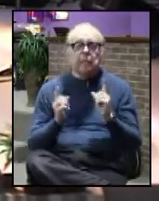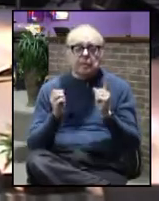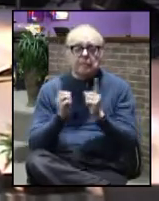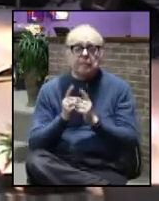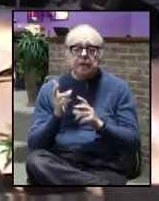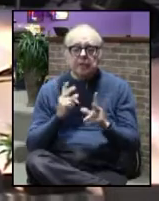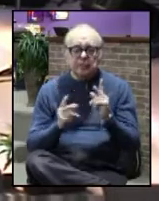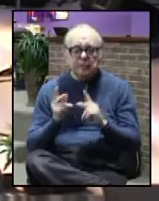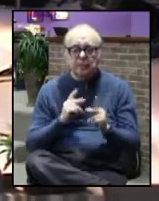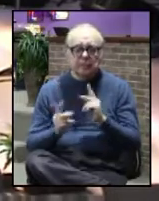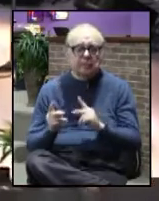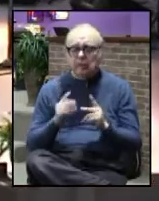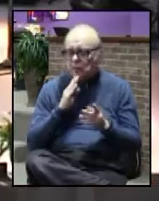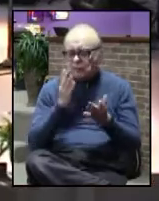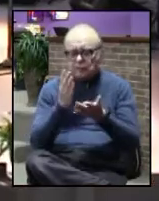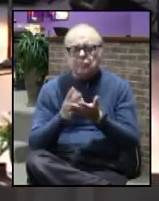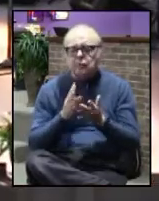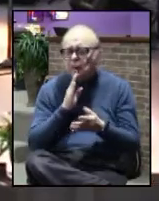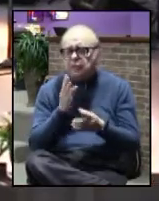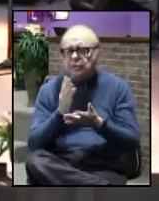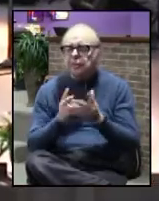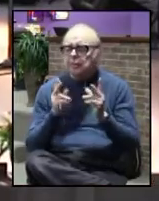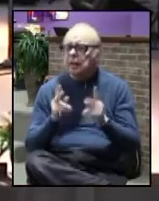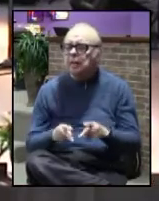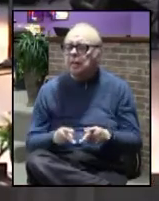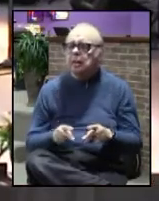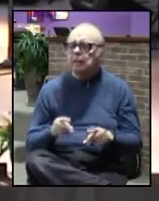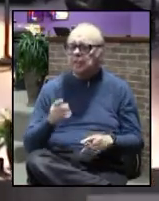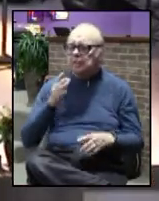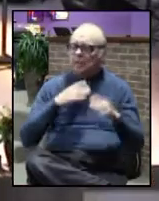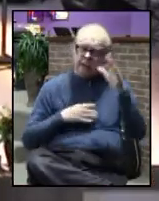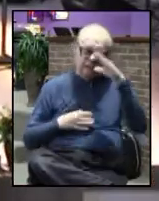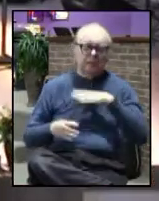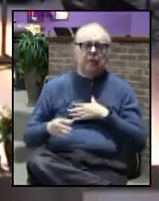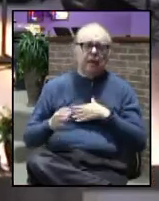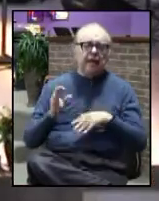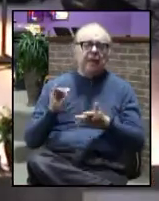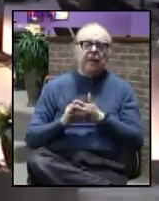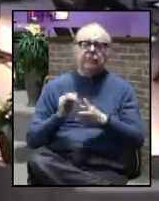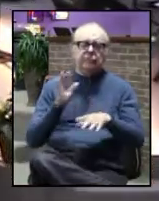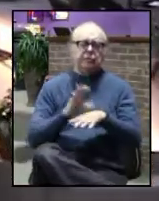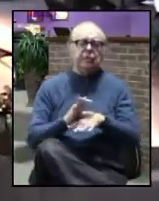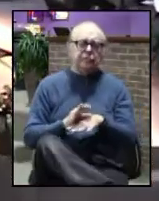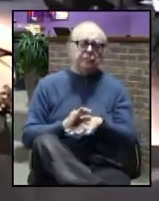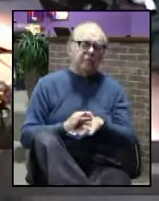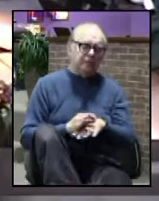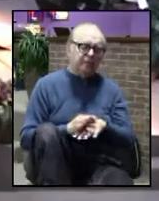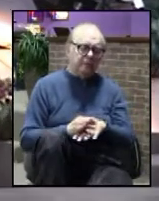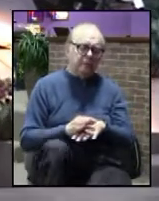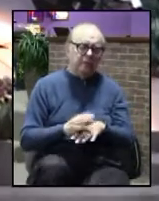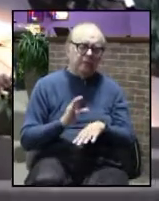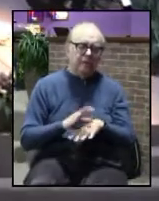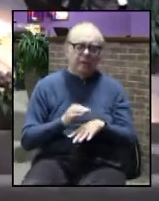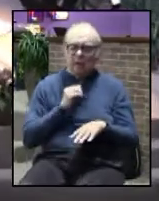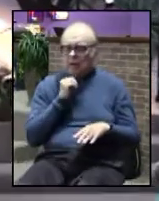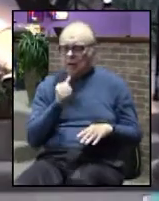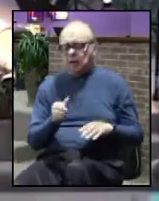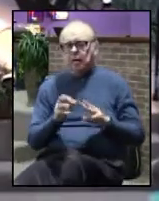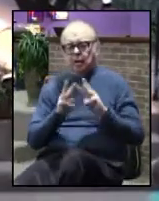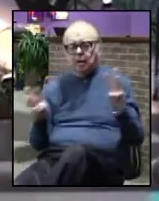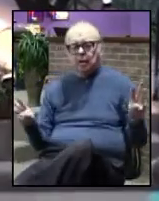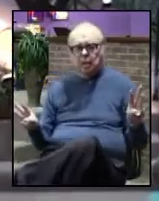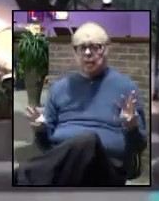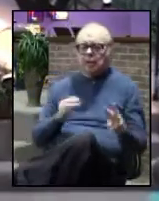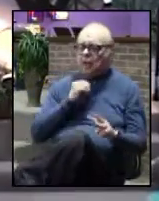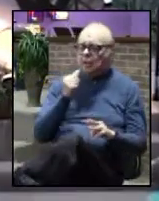people. They just want to talk to somebody. Ladies and gentlemen, that's church. Church isn't the walls.